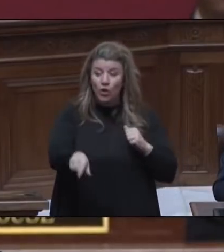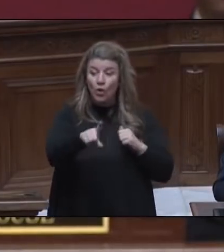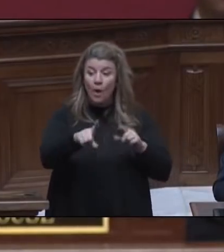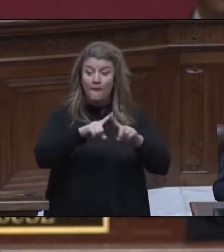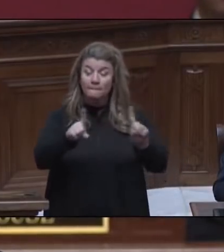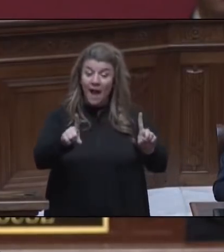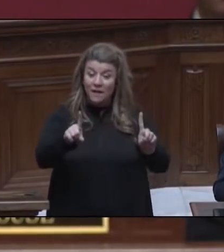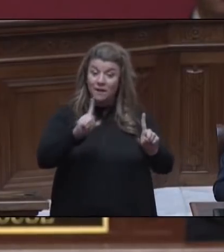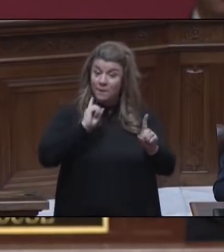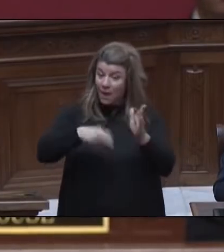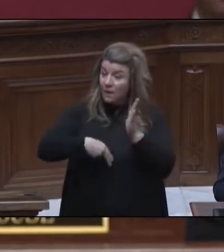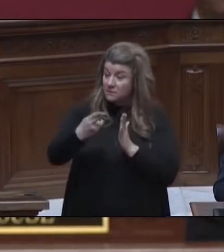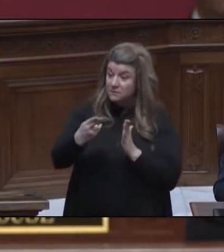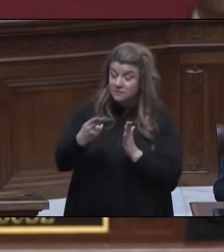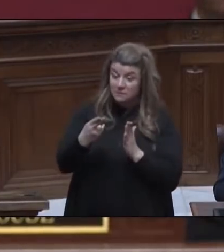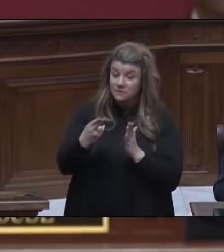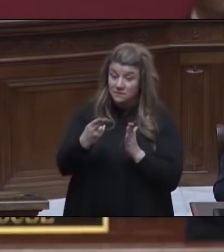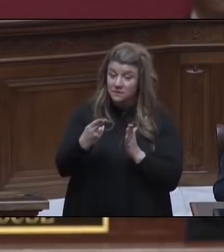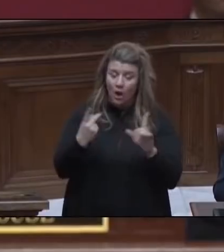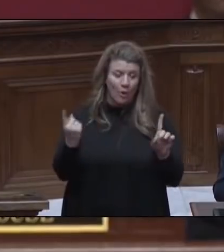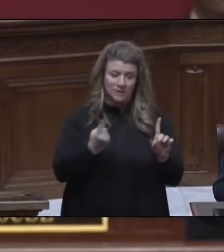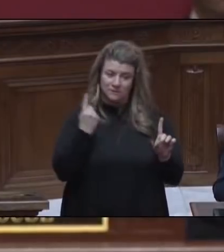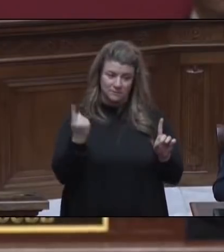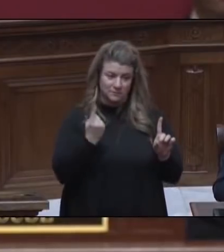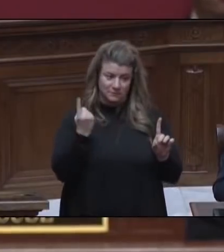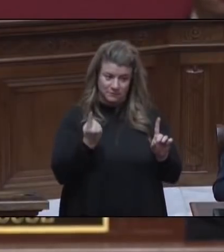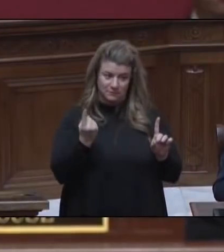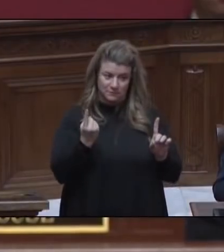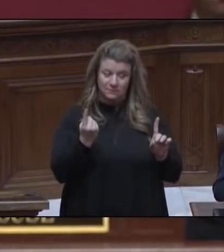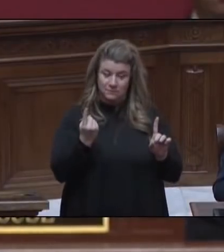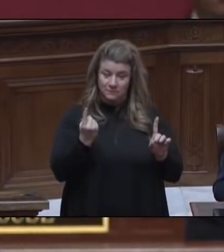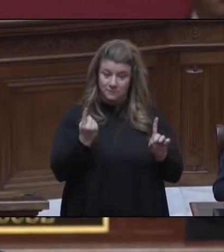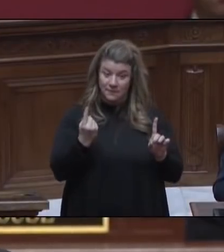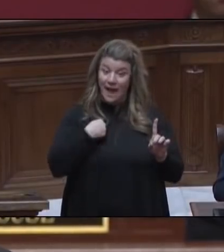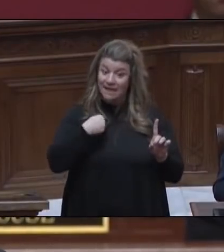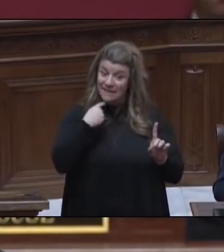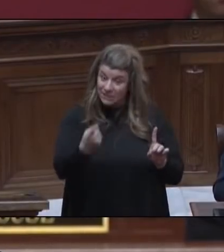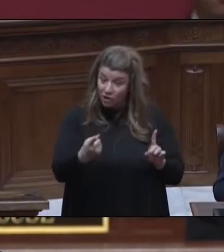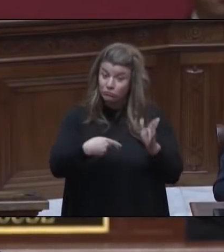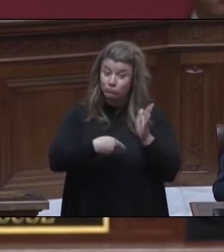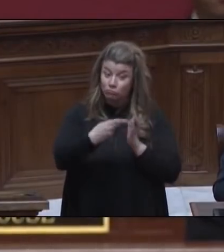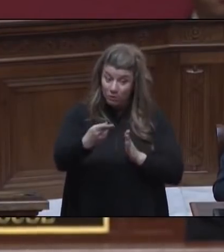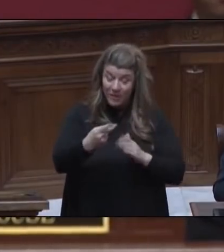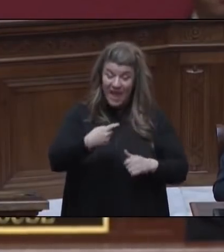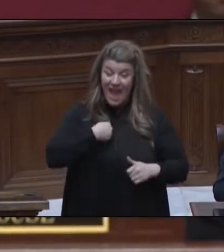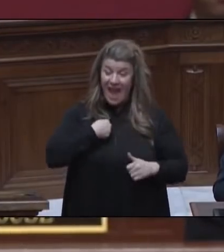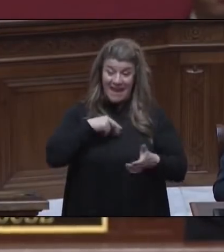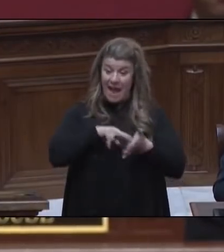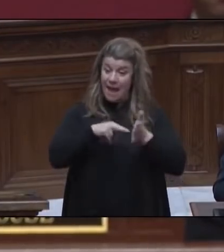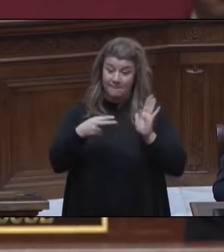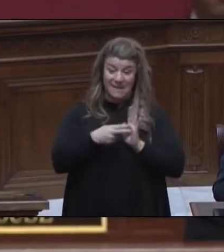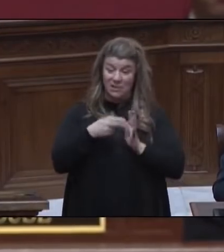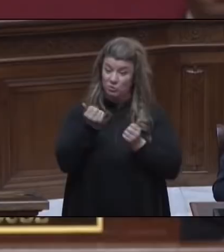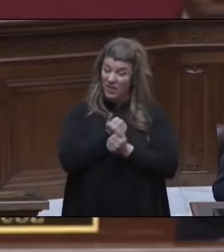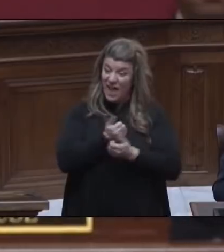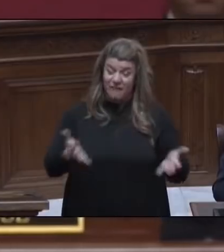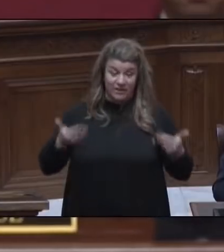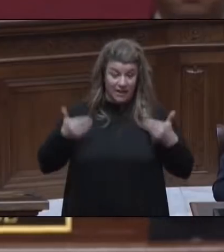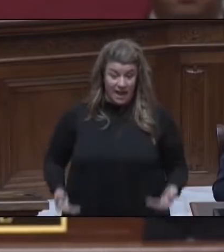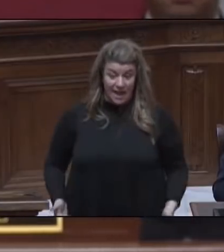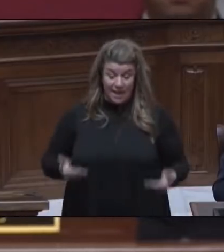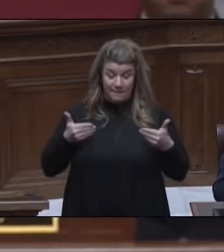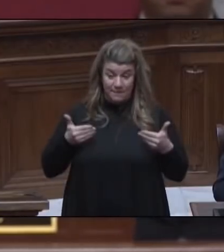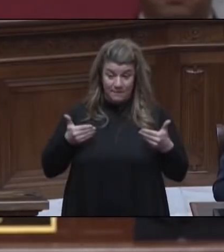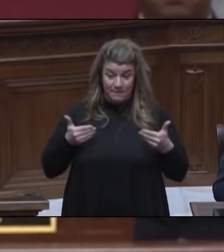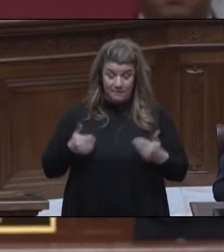tell you the truth, always. And I mean this to my dying soul.